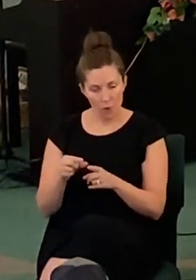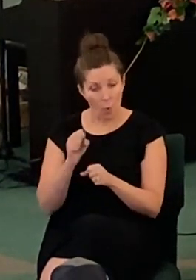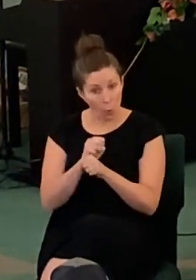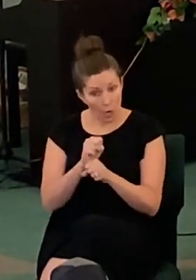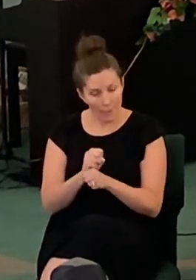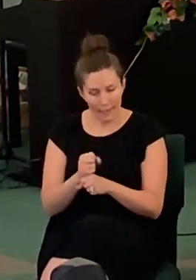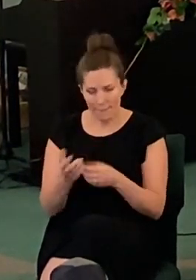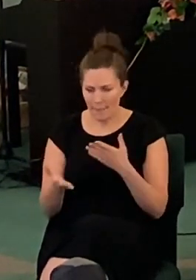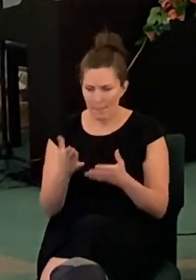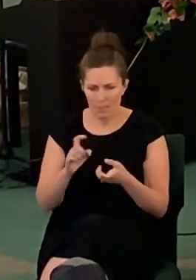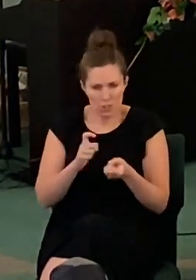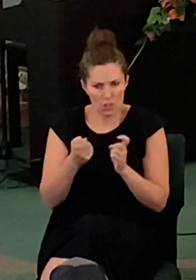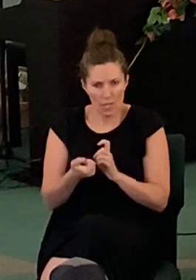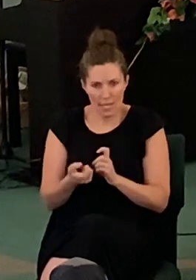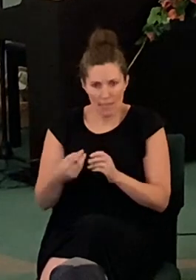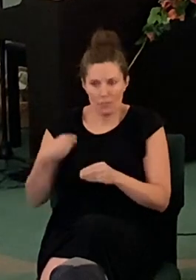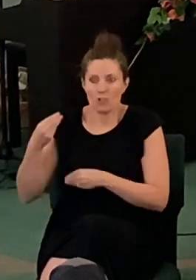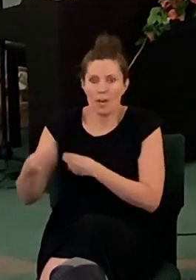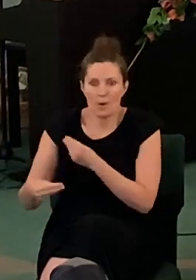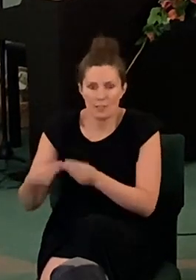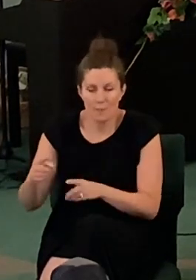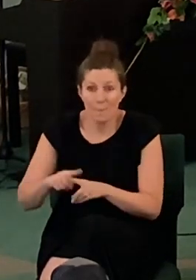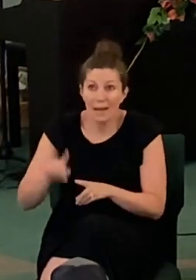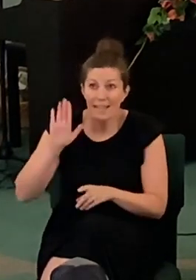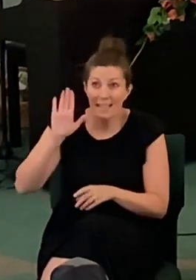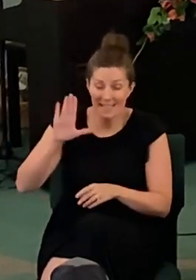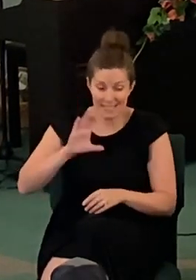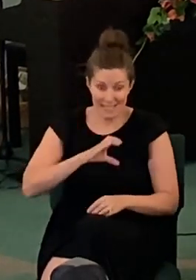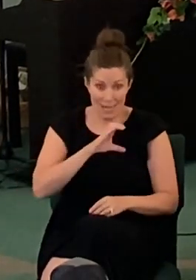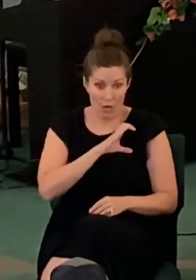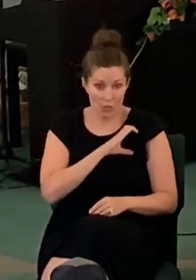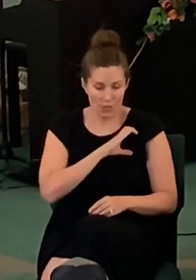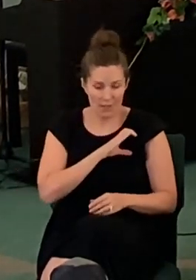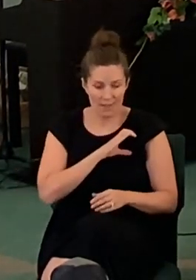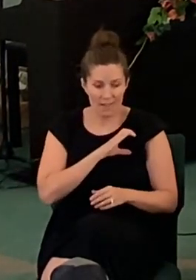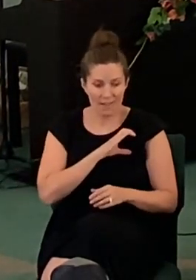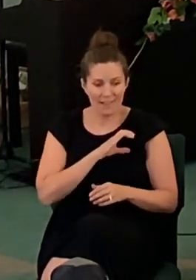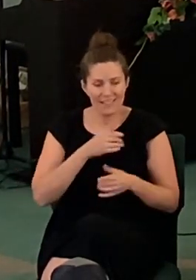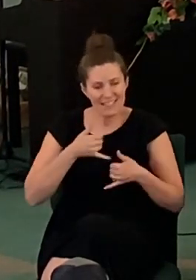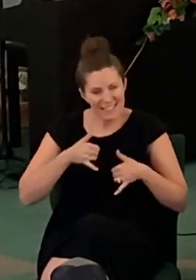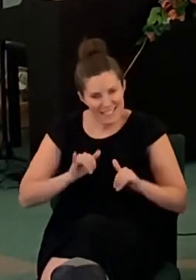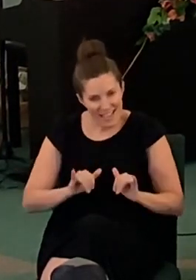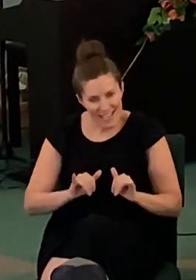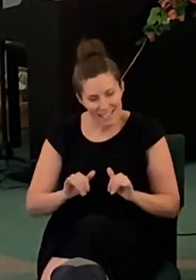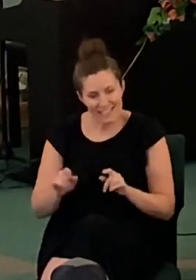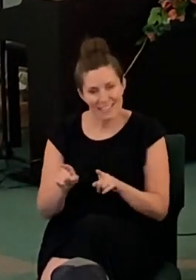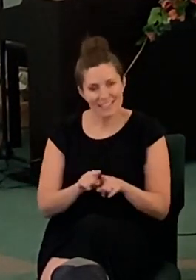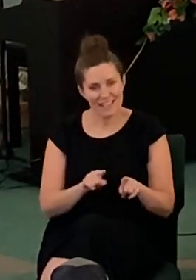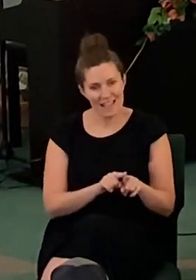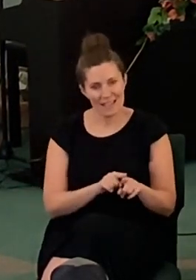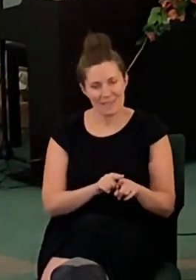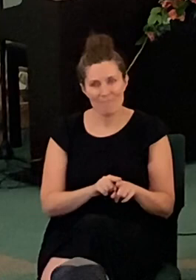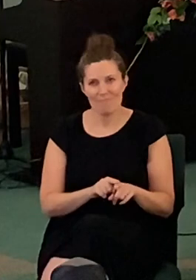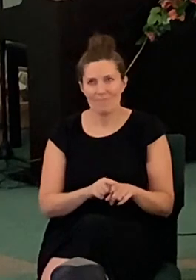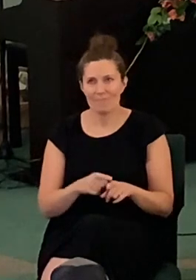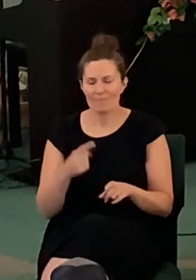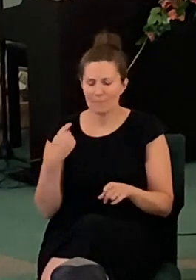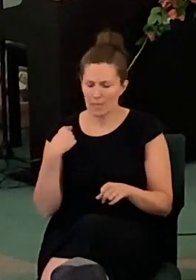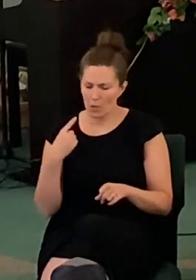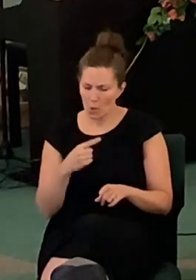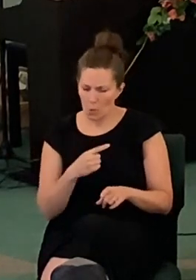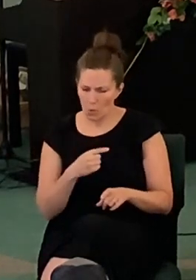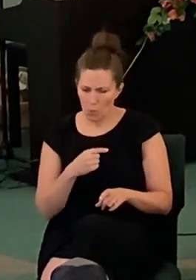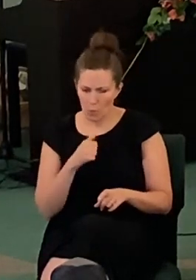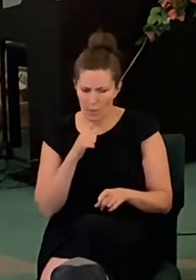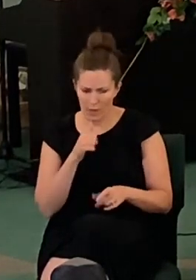his character remains the same, and his spiritual principles never vary. We do not study the Bible just to get to